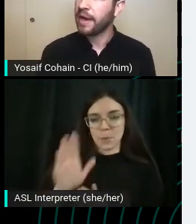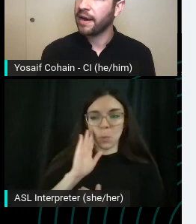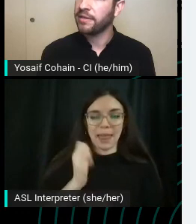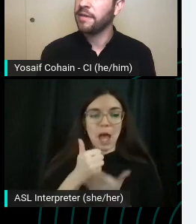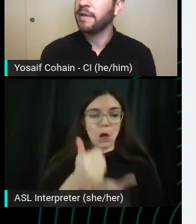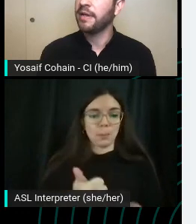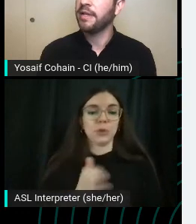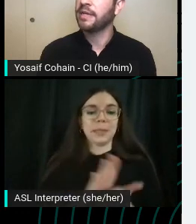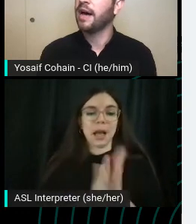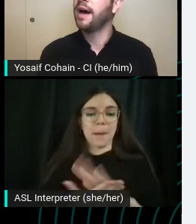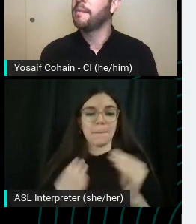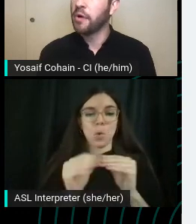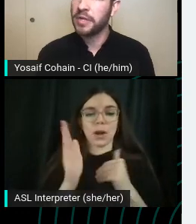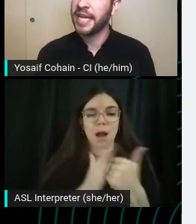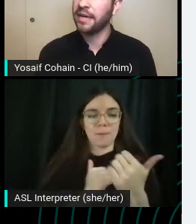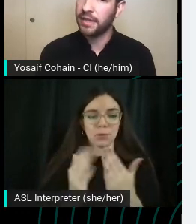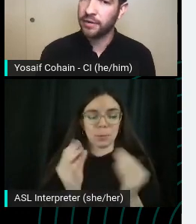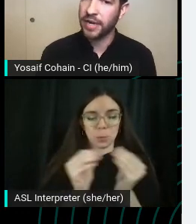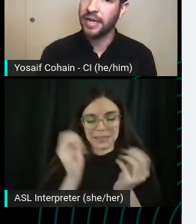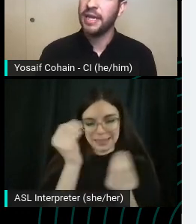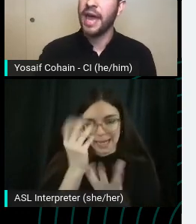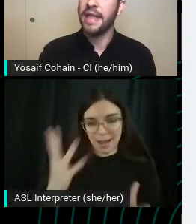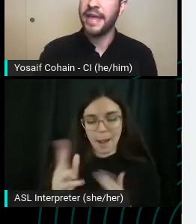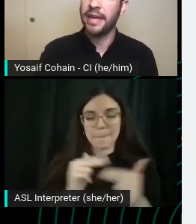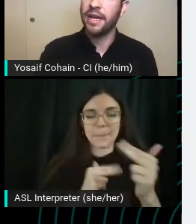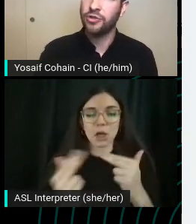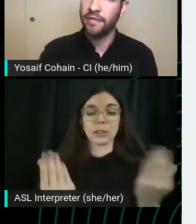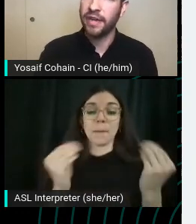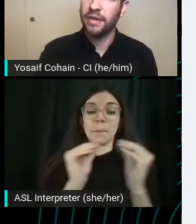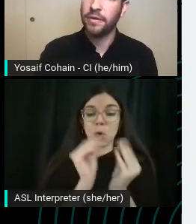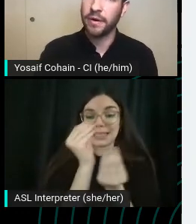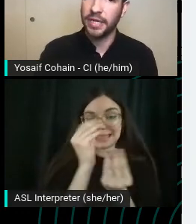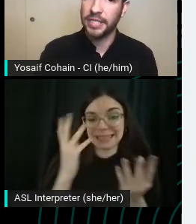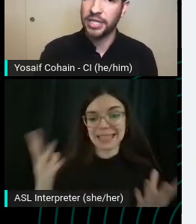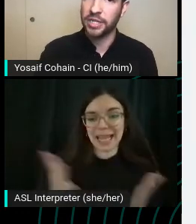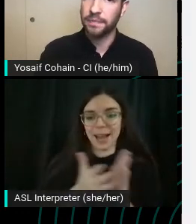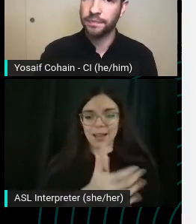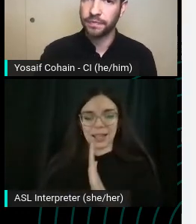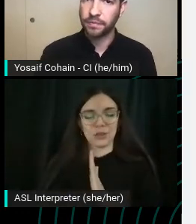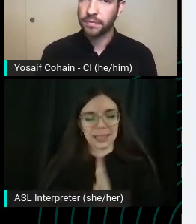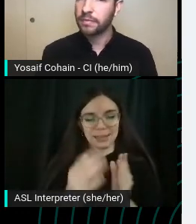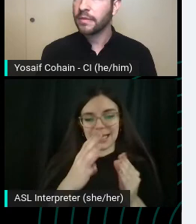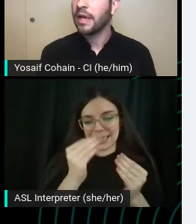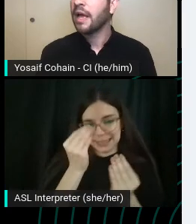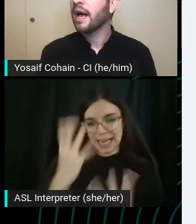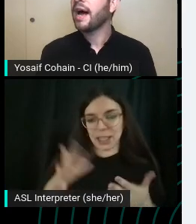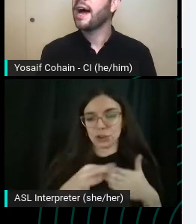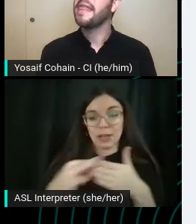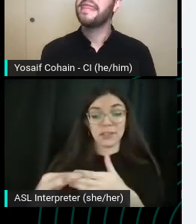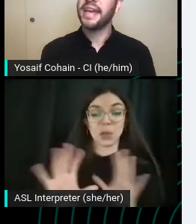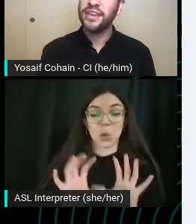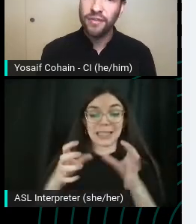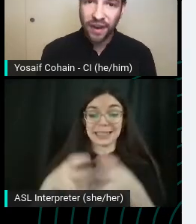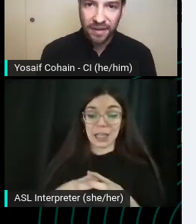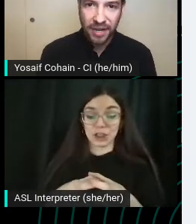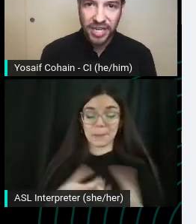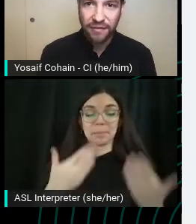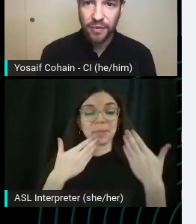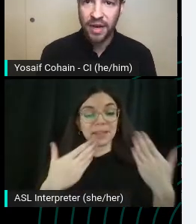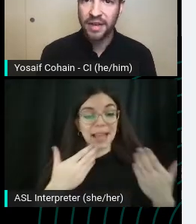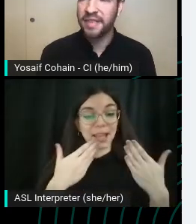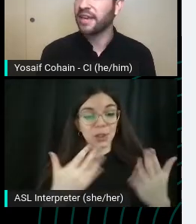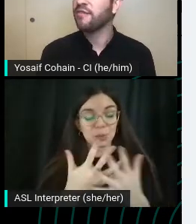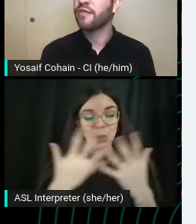more prepared to build a more data literate and data-driven organization. Thank you very